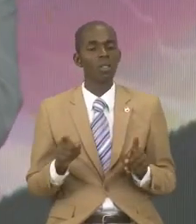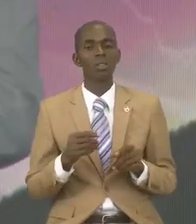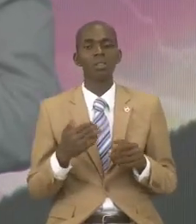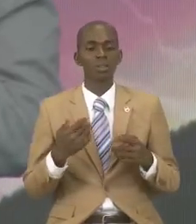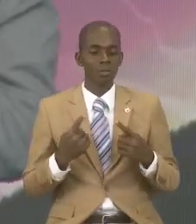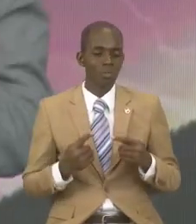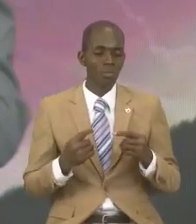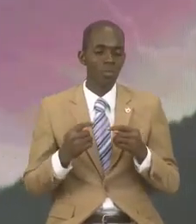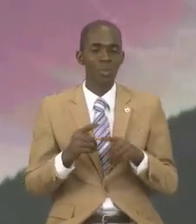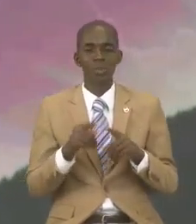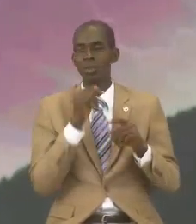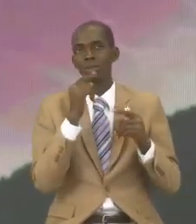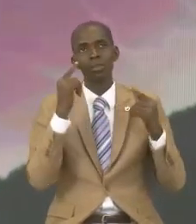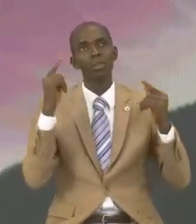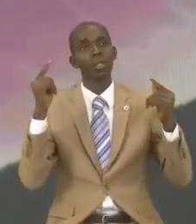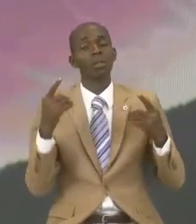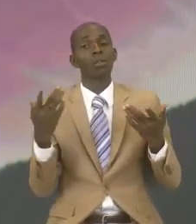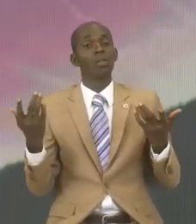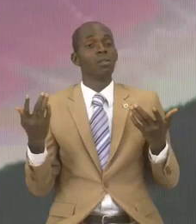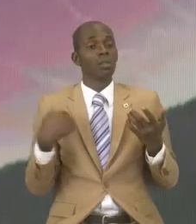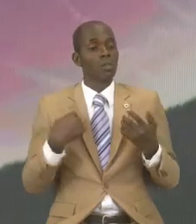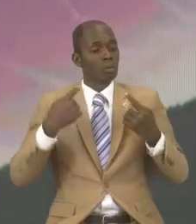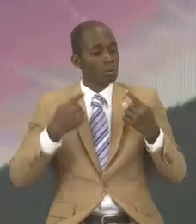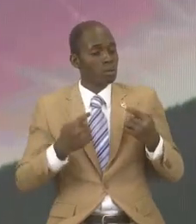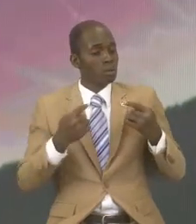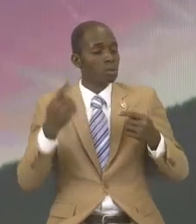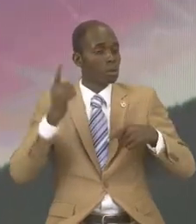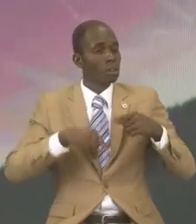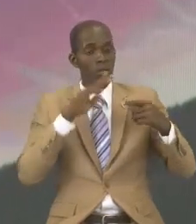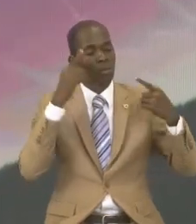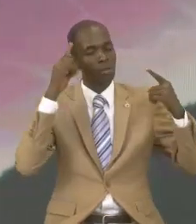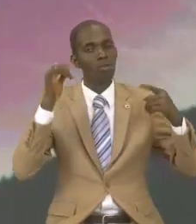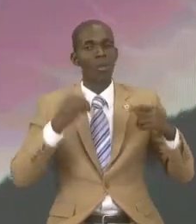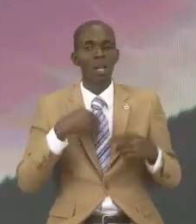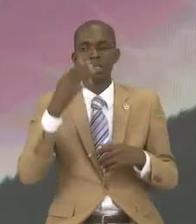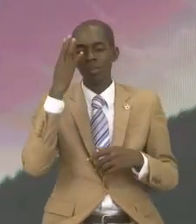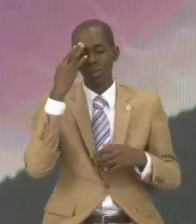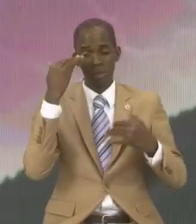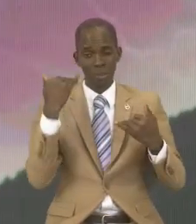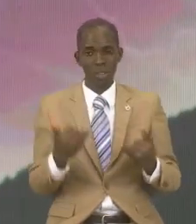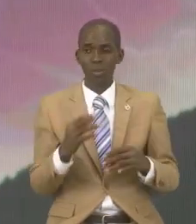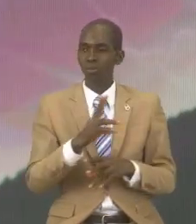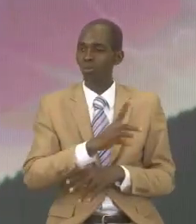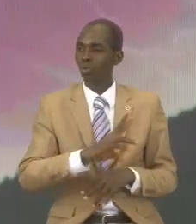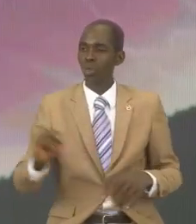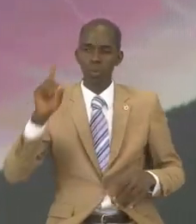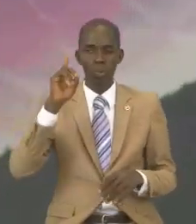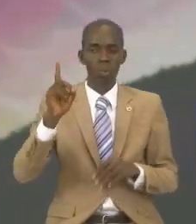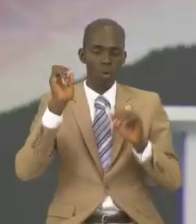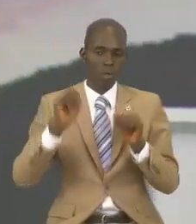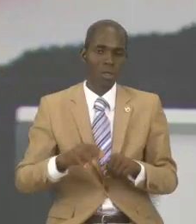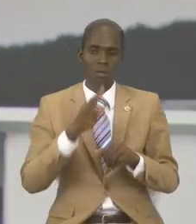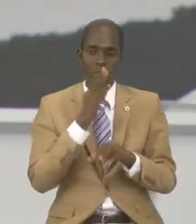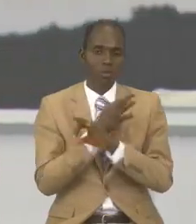say, nobody can be free from all sins because of their own experience. Number